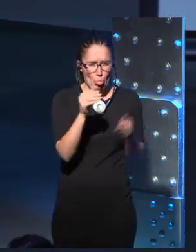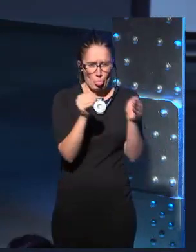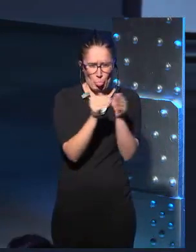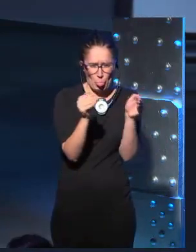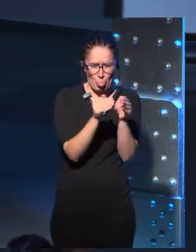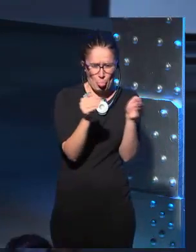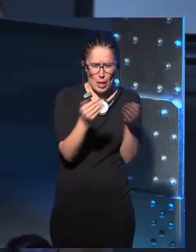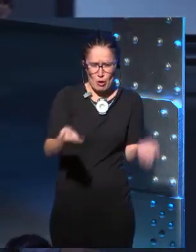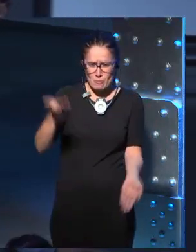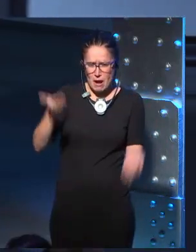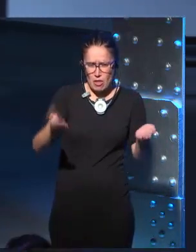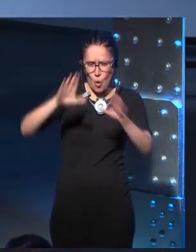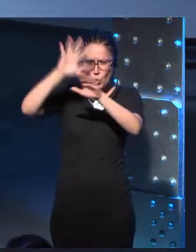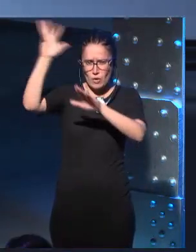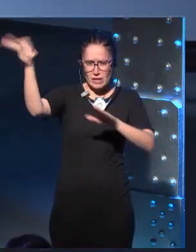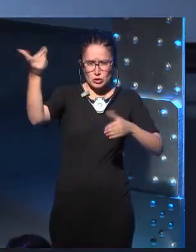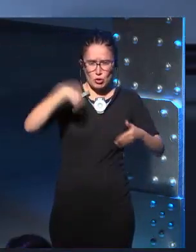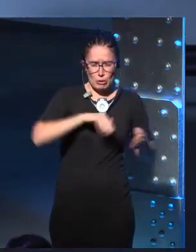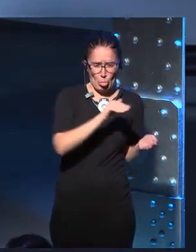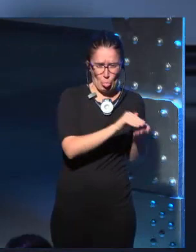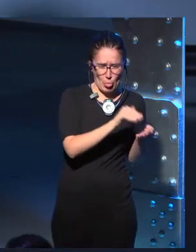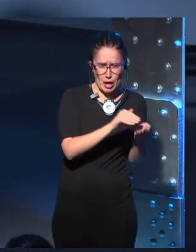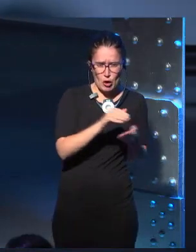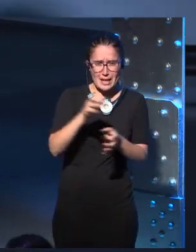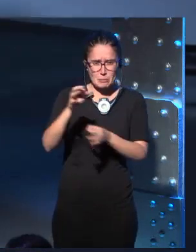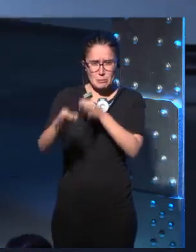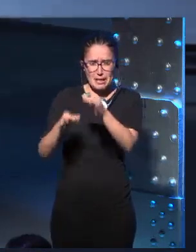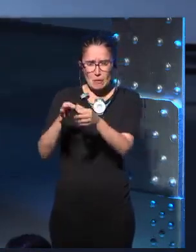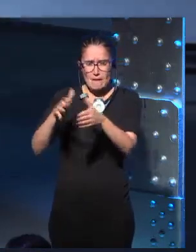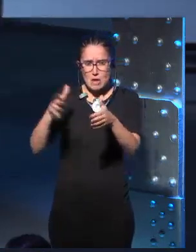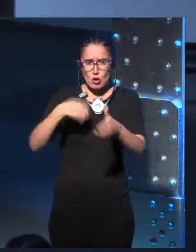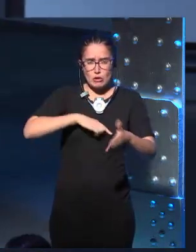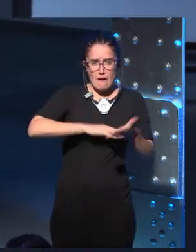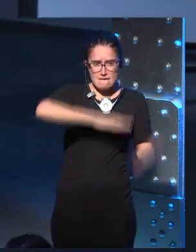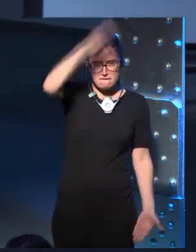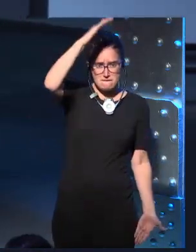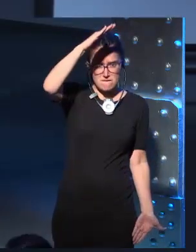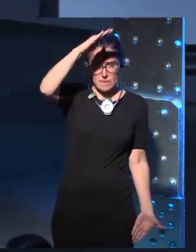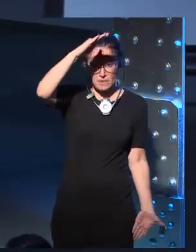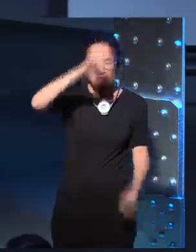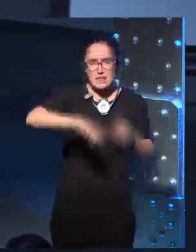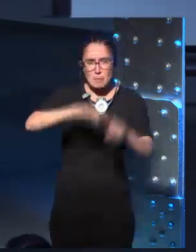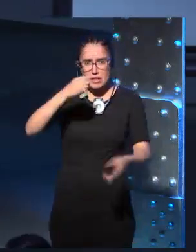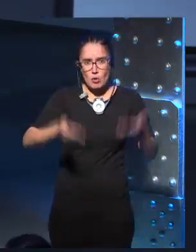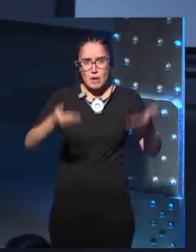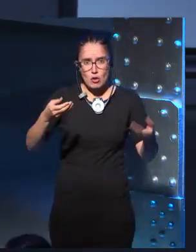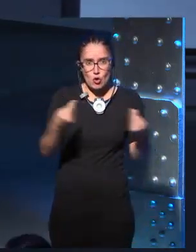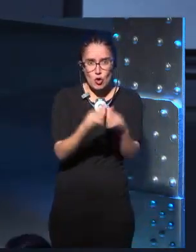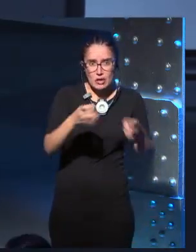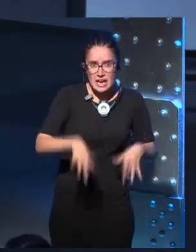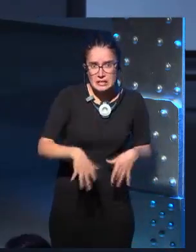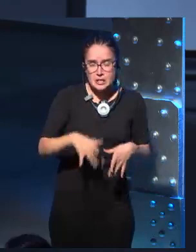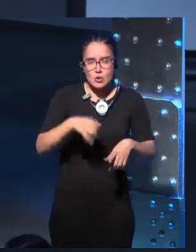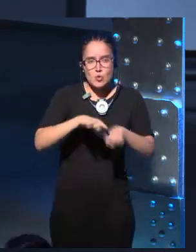to the quantum particles, we are huge. We kind of float in between two infinities, one immense,